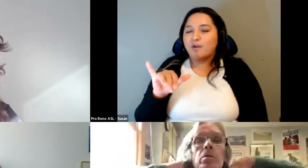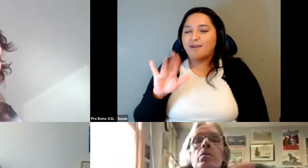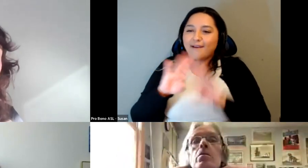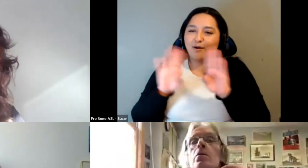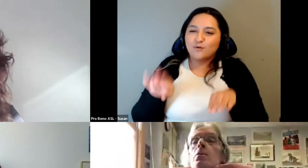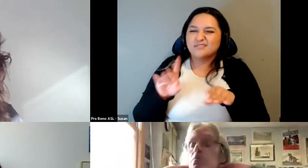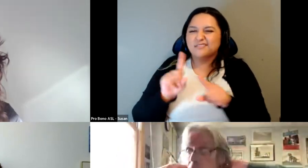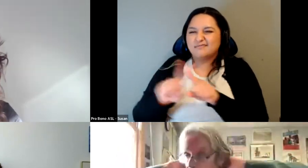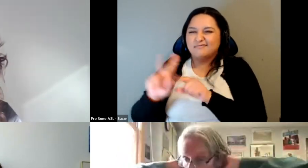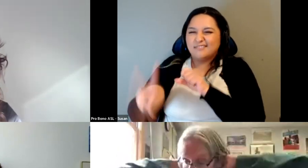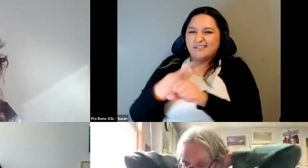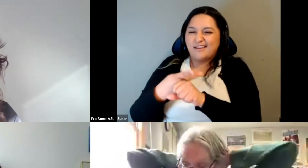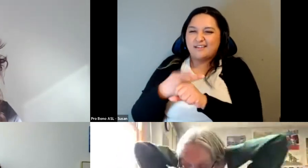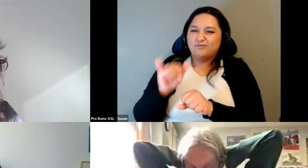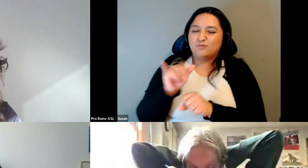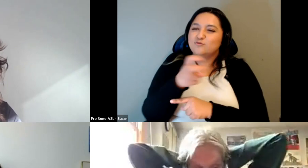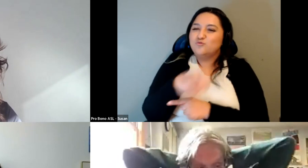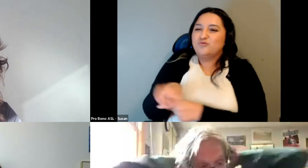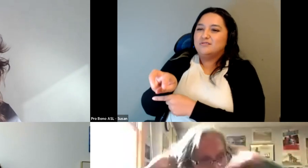unappealing, dehumanizing